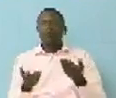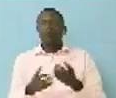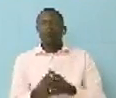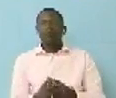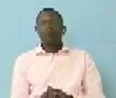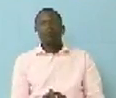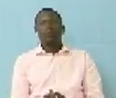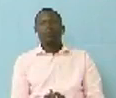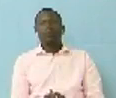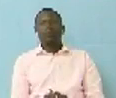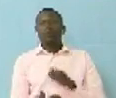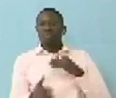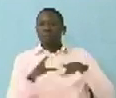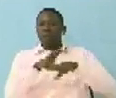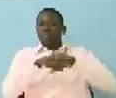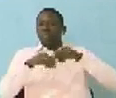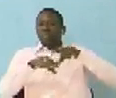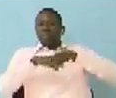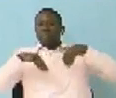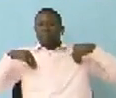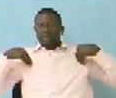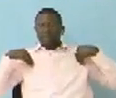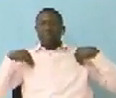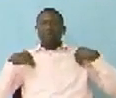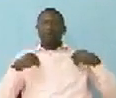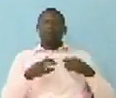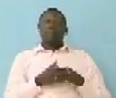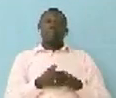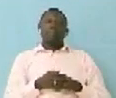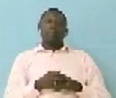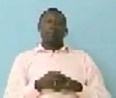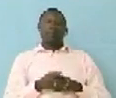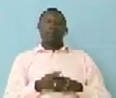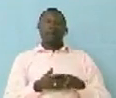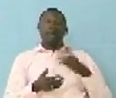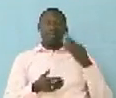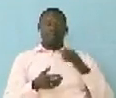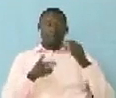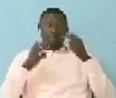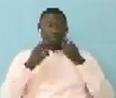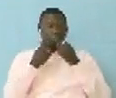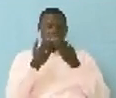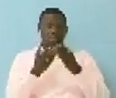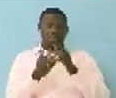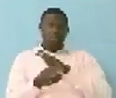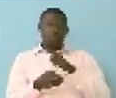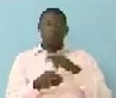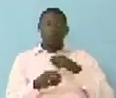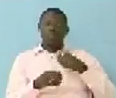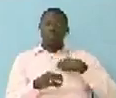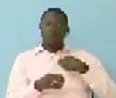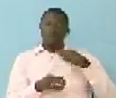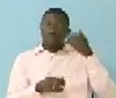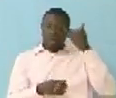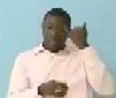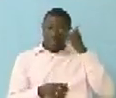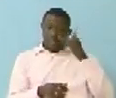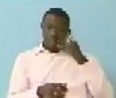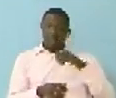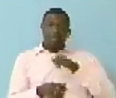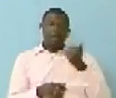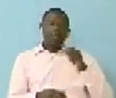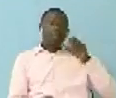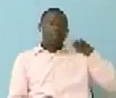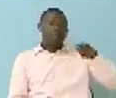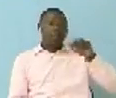To save oneself. If I say not to my knowledge and Martin confirms that he did it, that does not